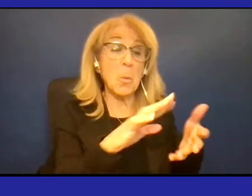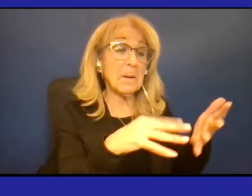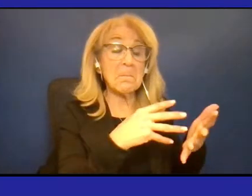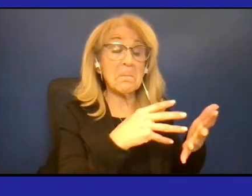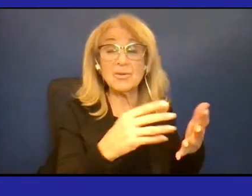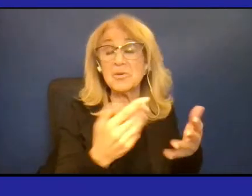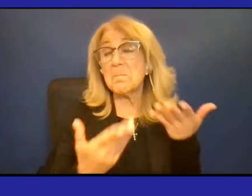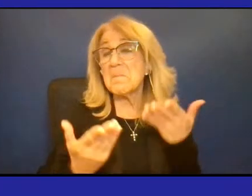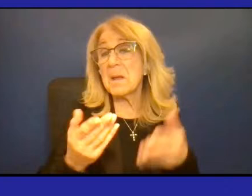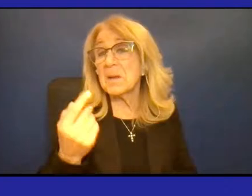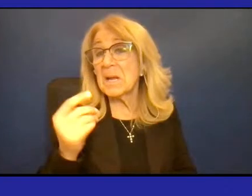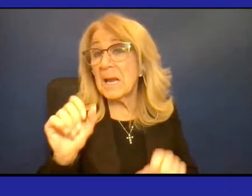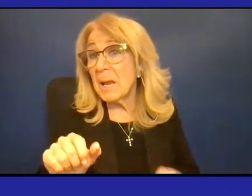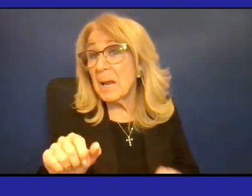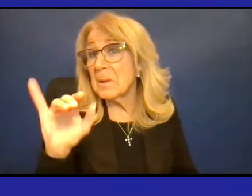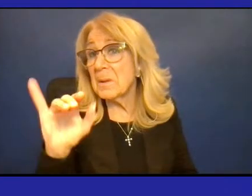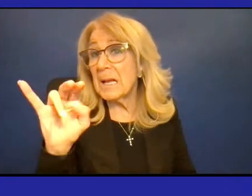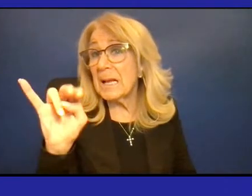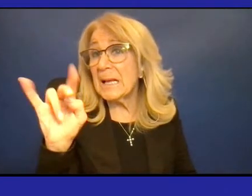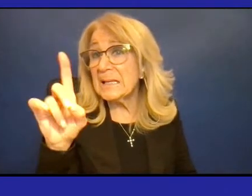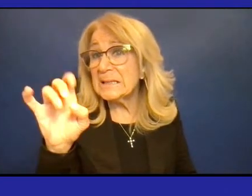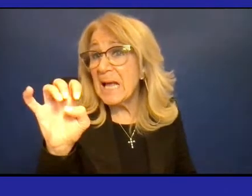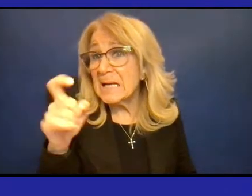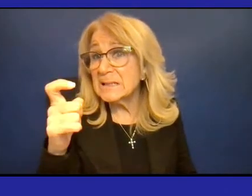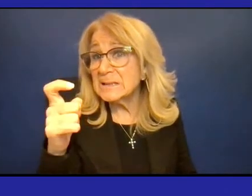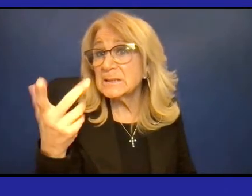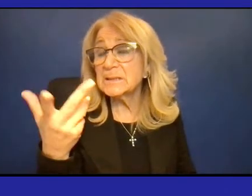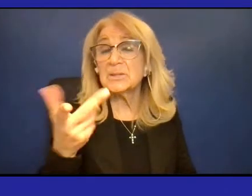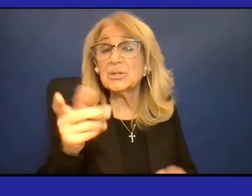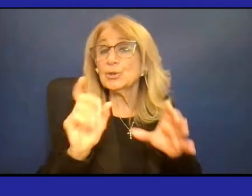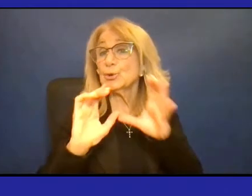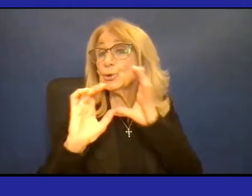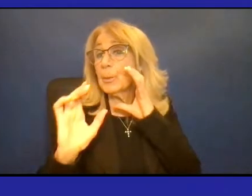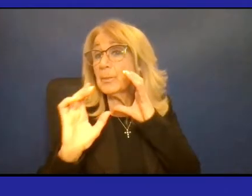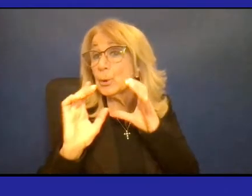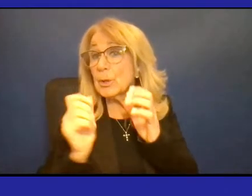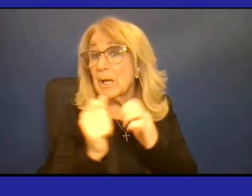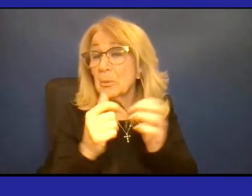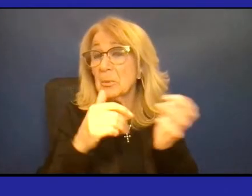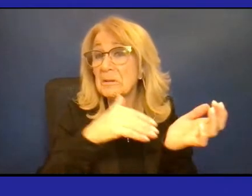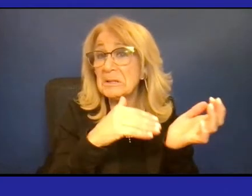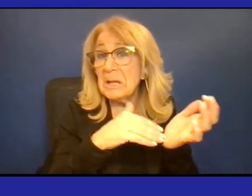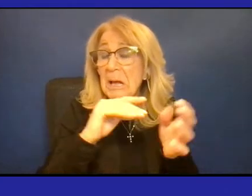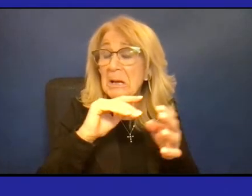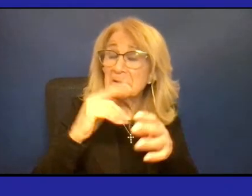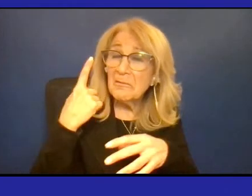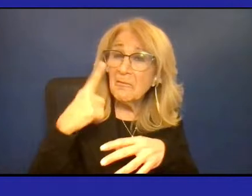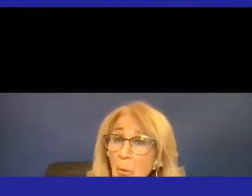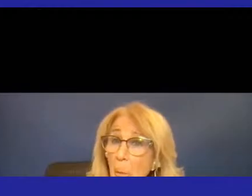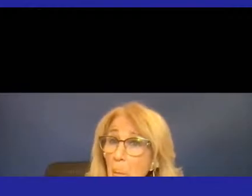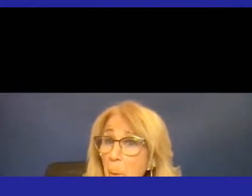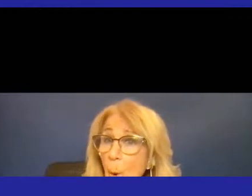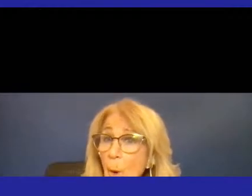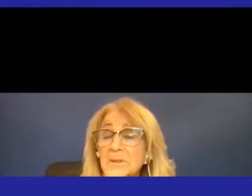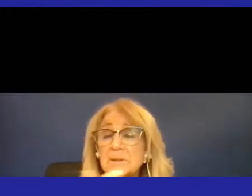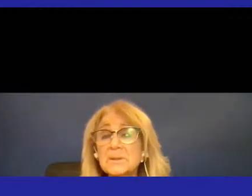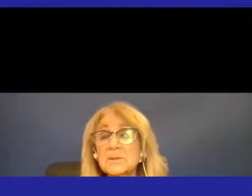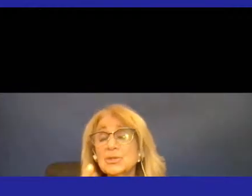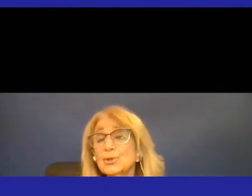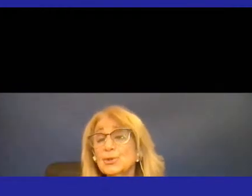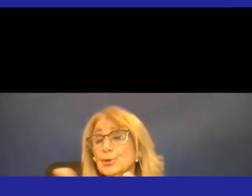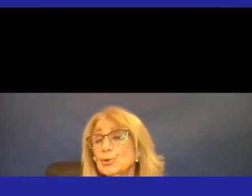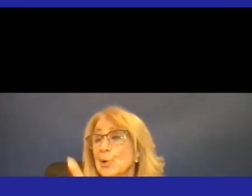index, but do you use it to communicate with your doctor, to set up appointments, to check your